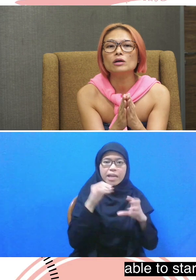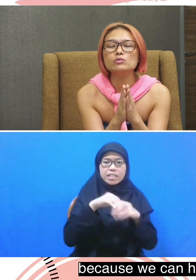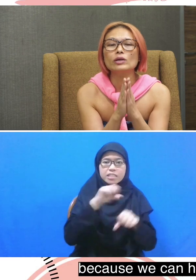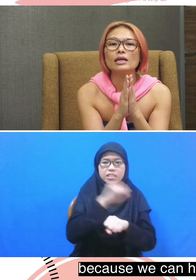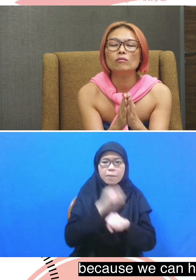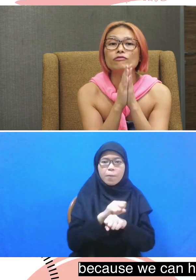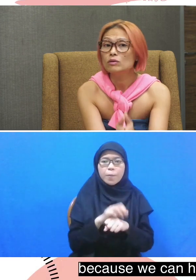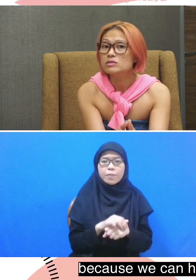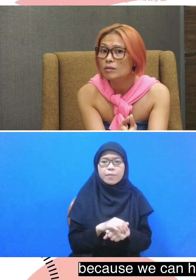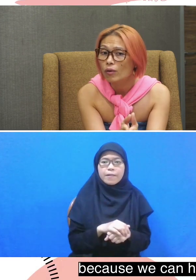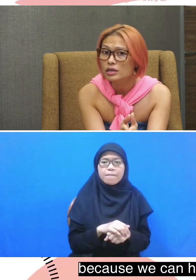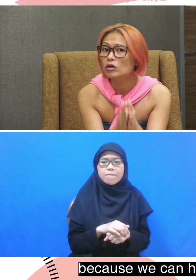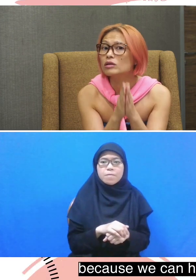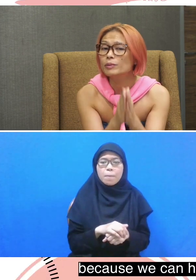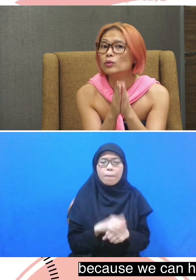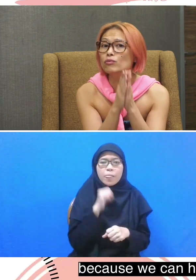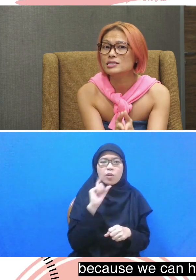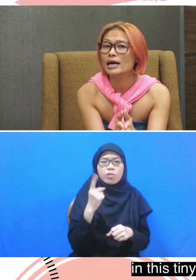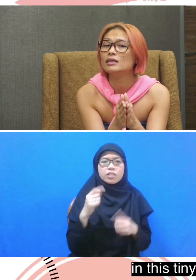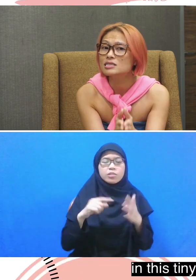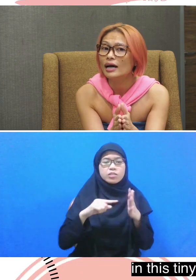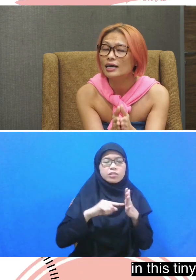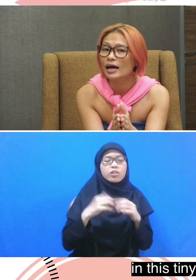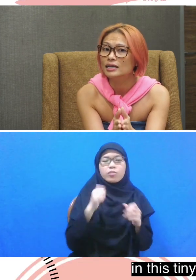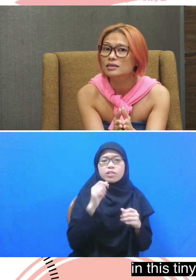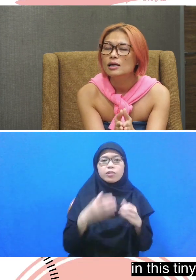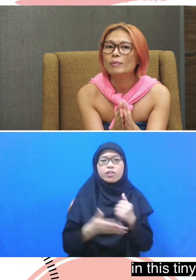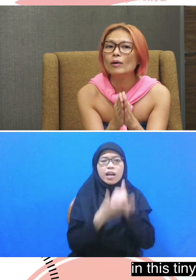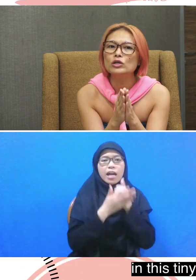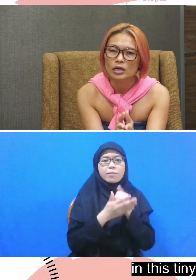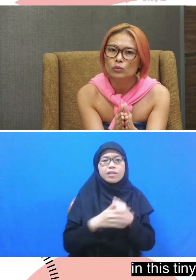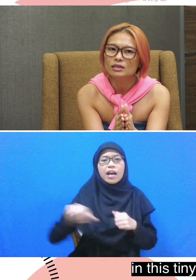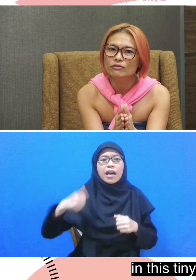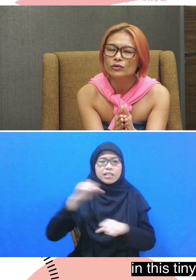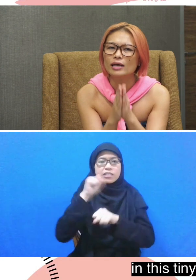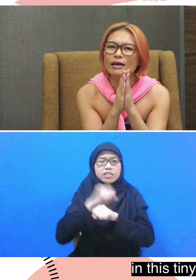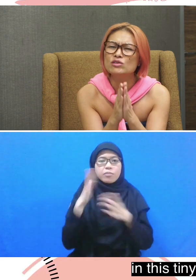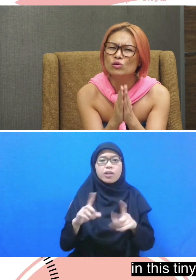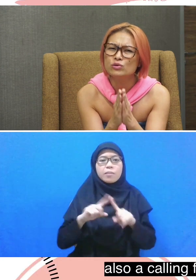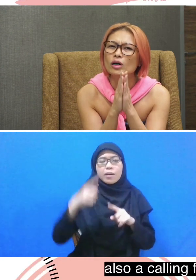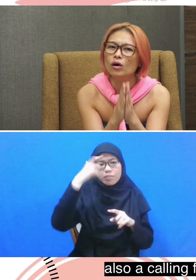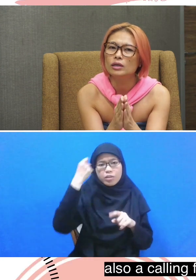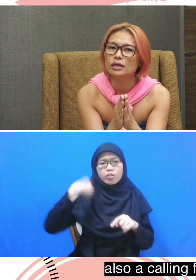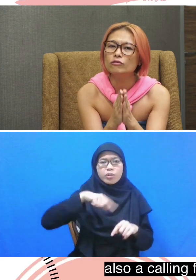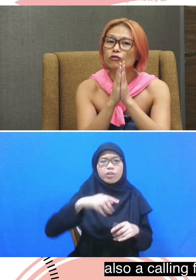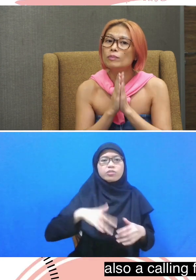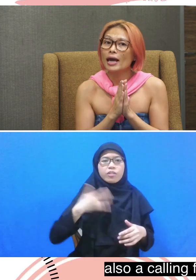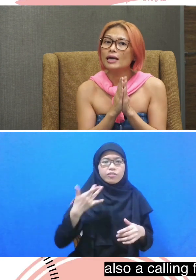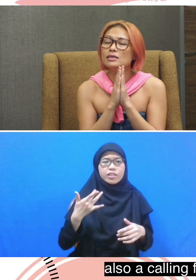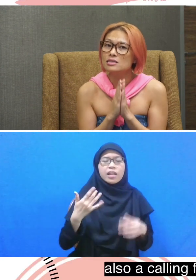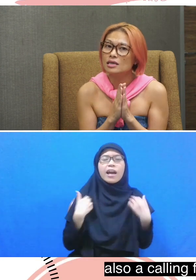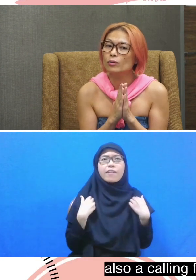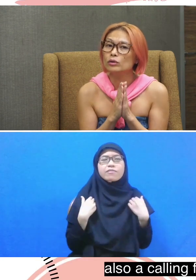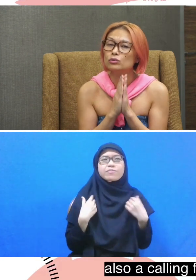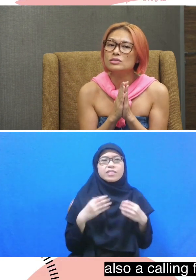just because we can help fellow Singaporeans or the people who reside in this tiny island, but we genuinely feel that there is also a calling for food bank